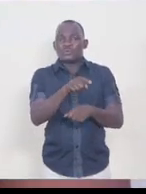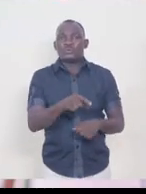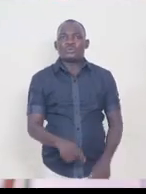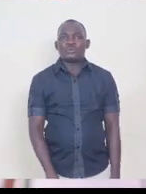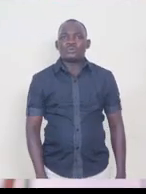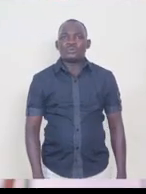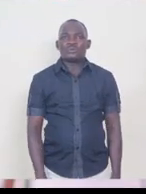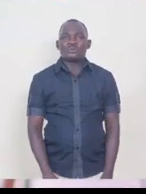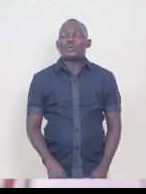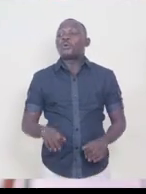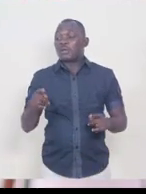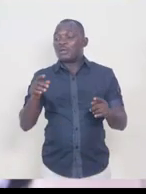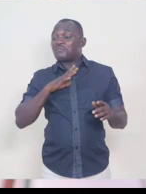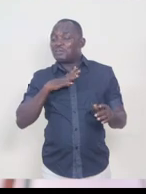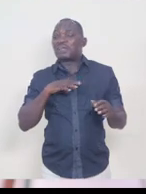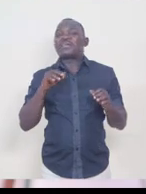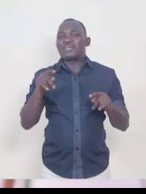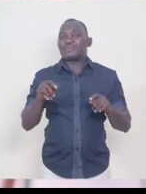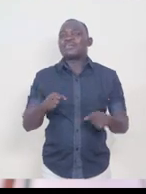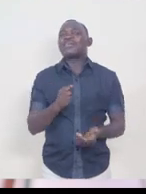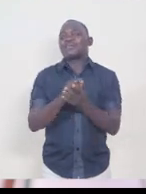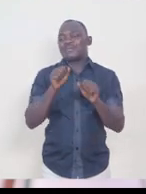sir. If you are in, I don't know why not.